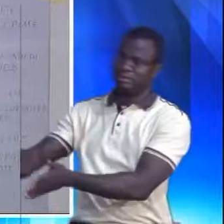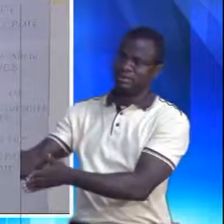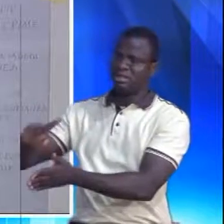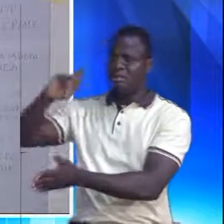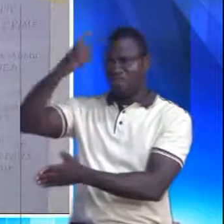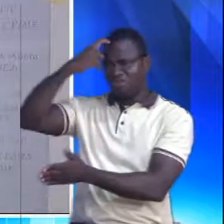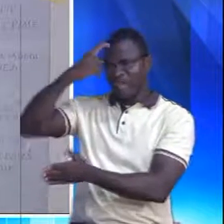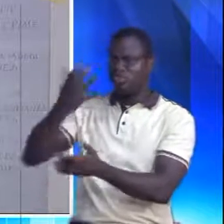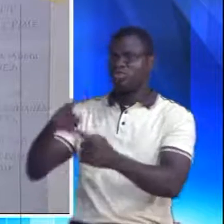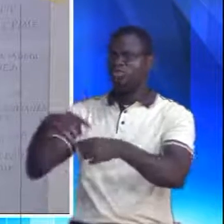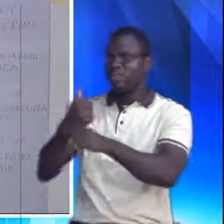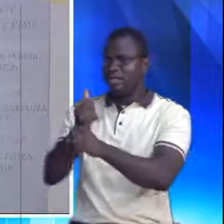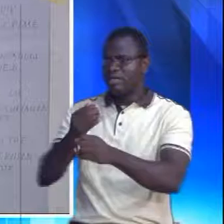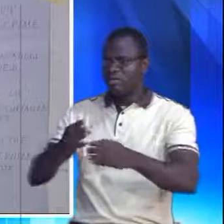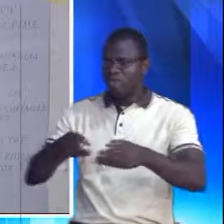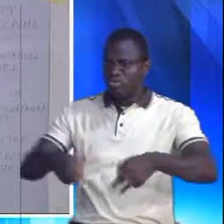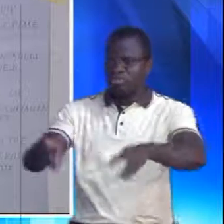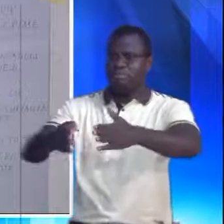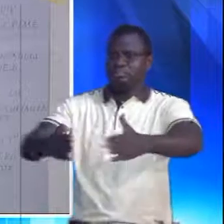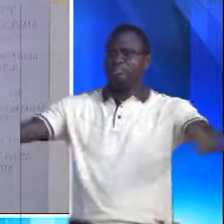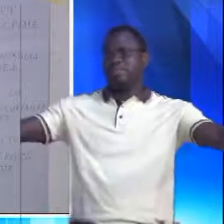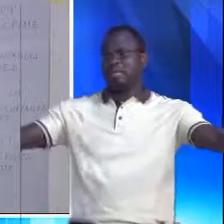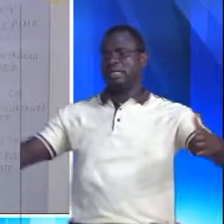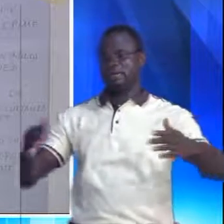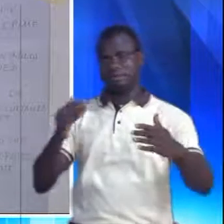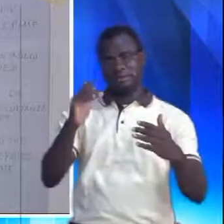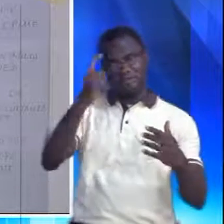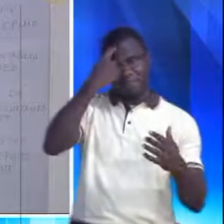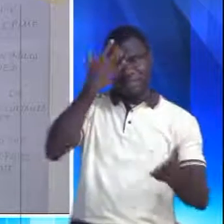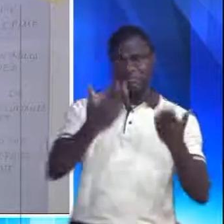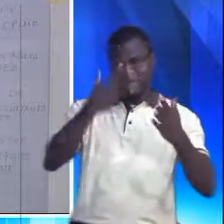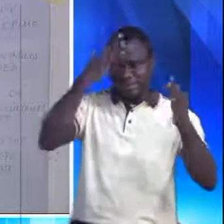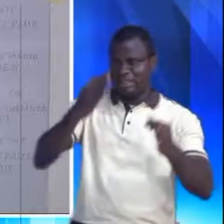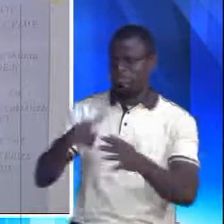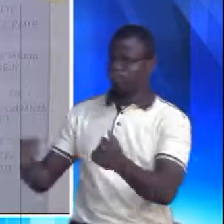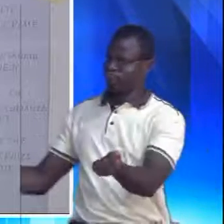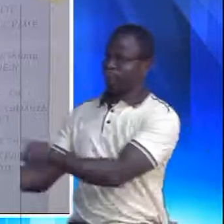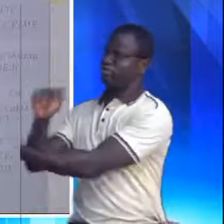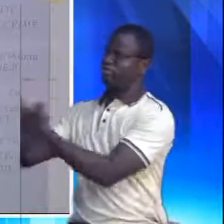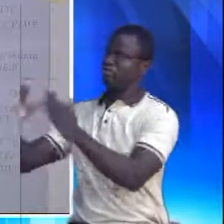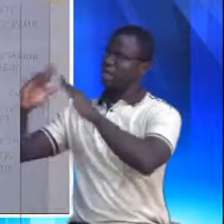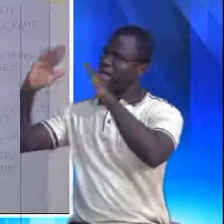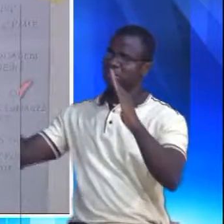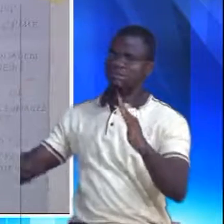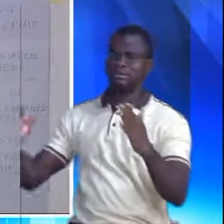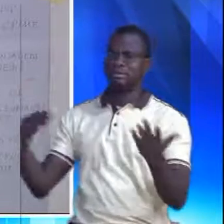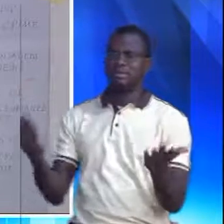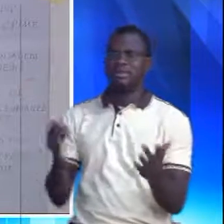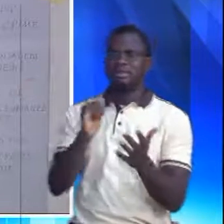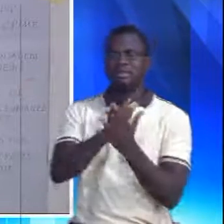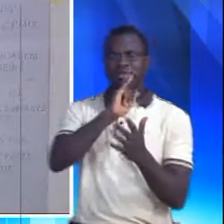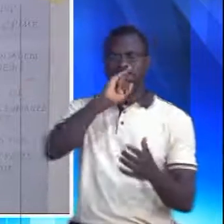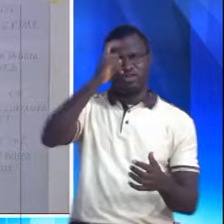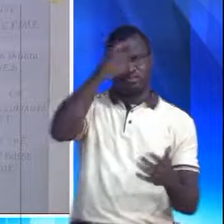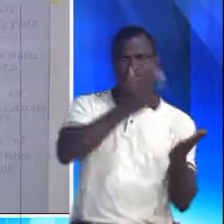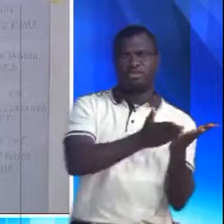far, far away. If your house is very close or under the power line, you are endangering the life of yourself, your